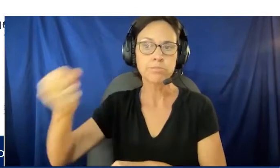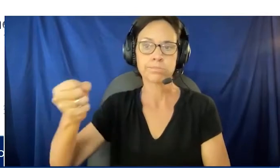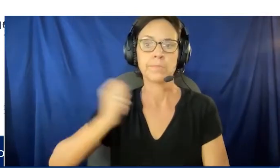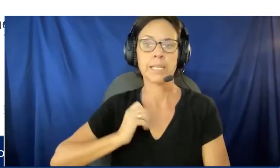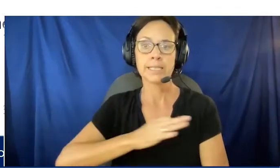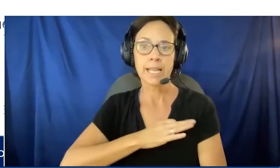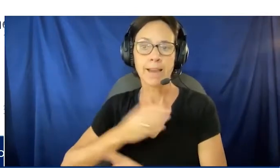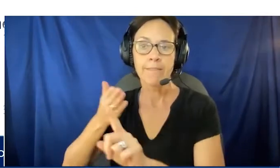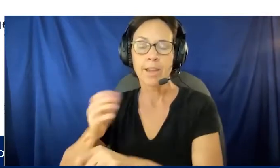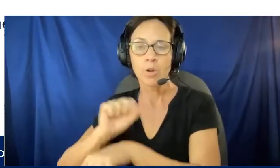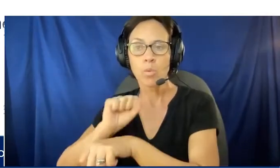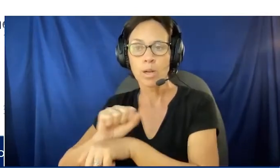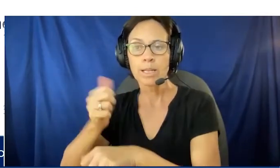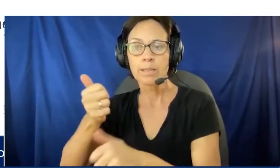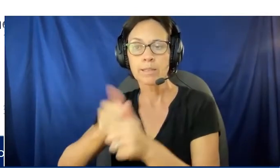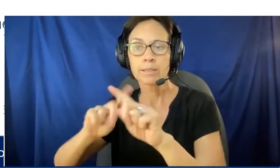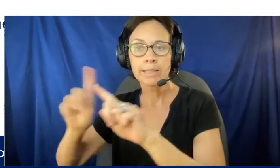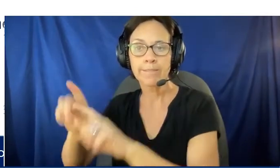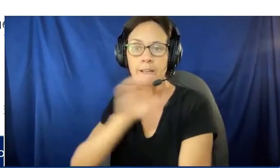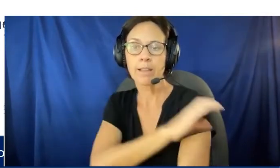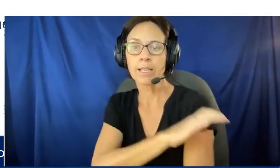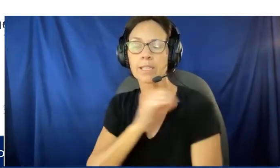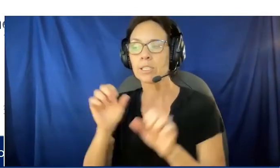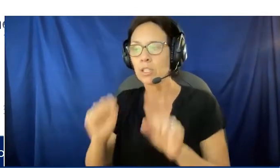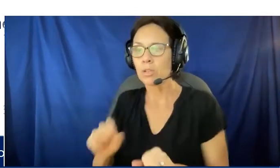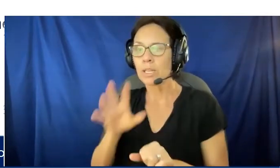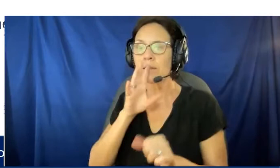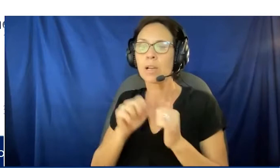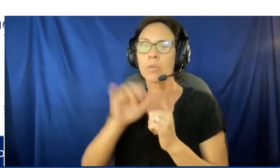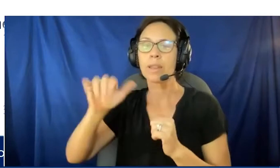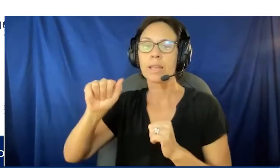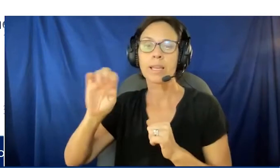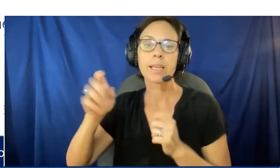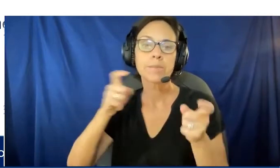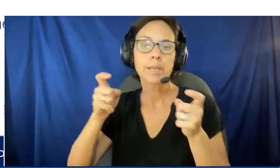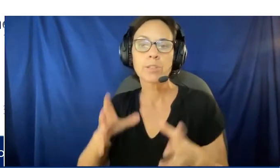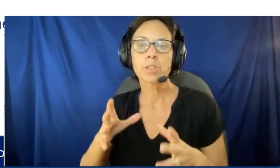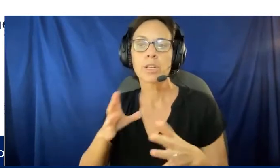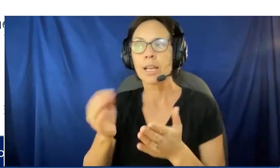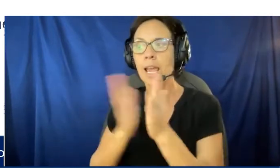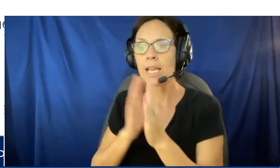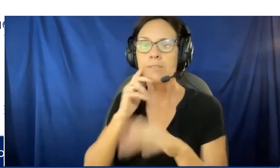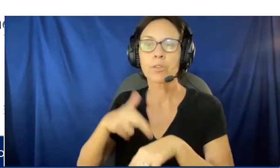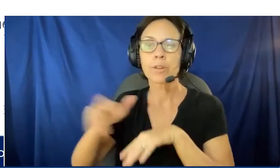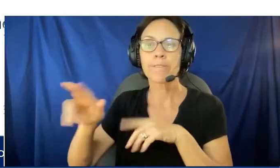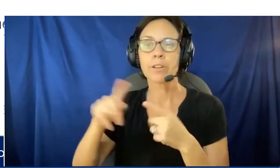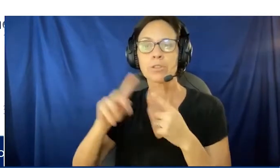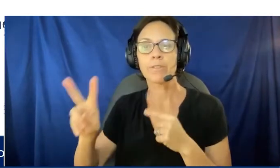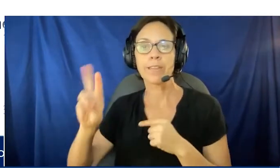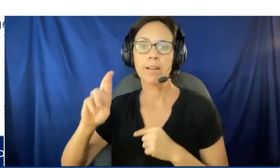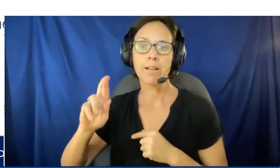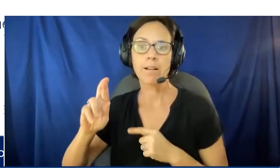can talk to your case manager about referring you to the VR counselor that